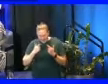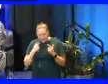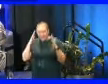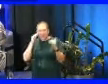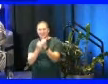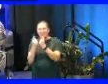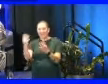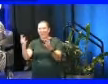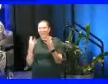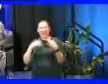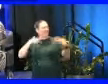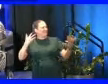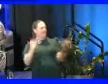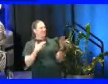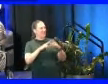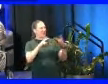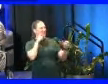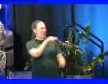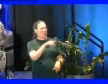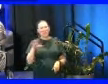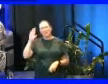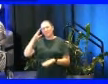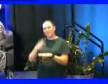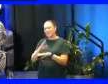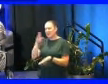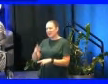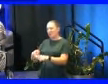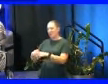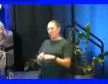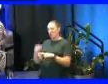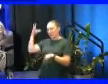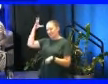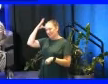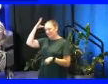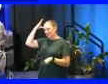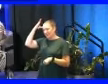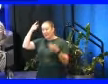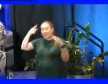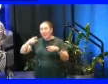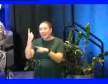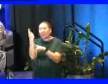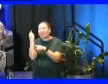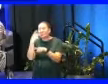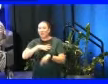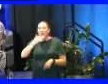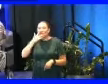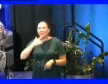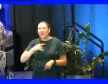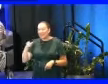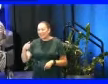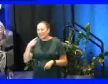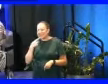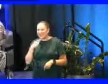here, open the door. So he never called me dad. And last year on my birthday, he